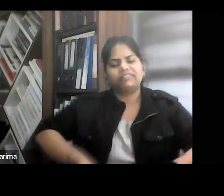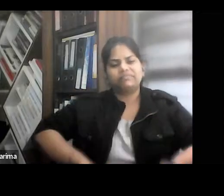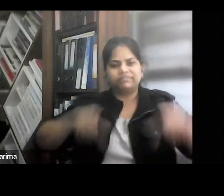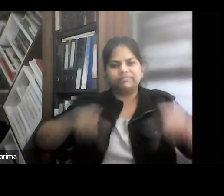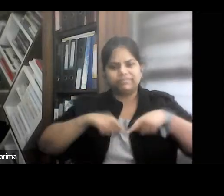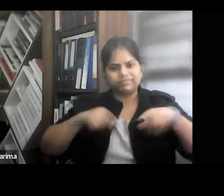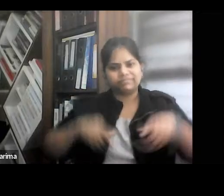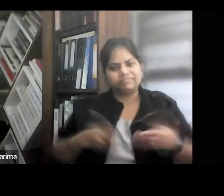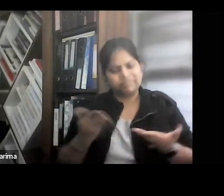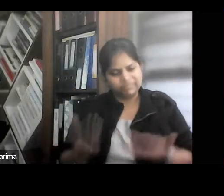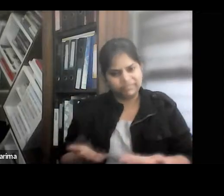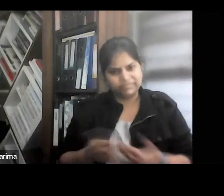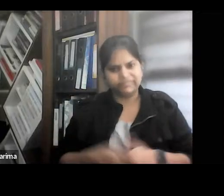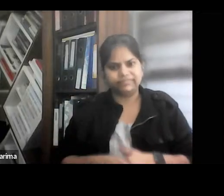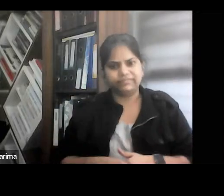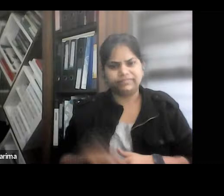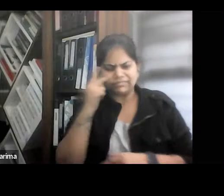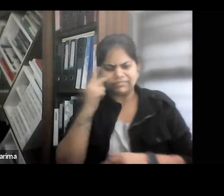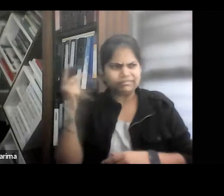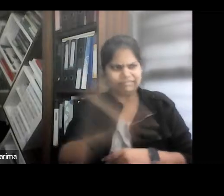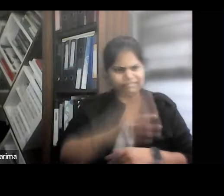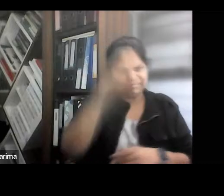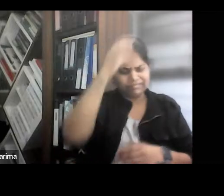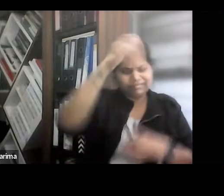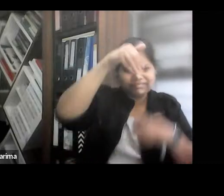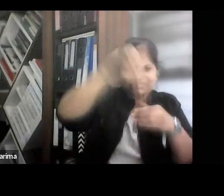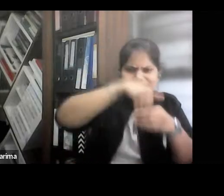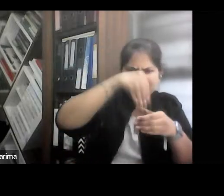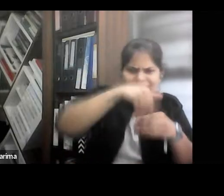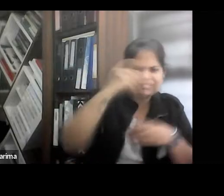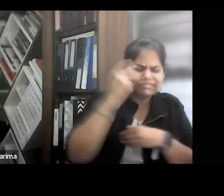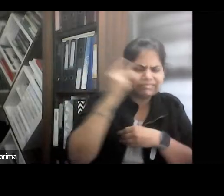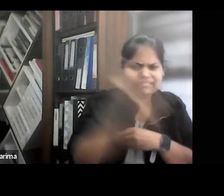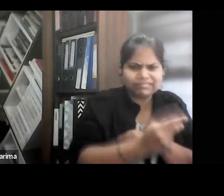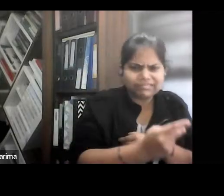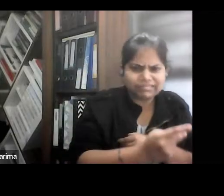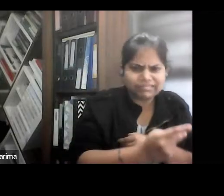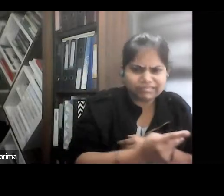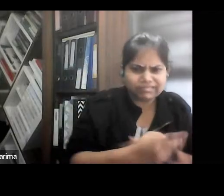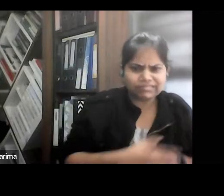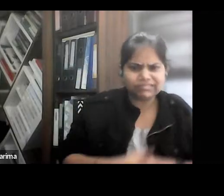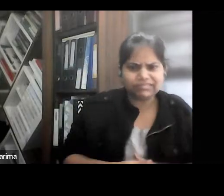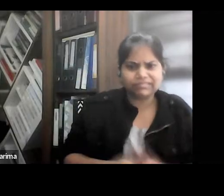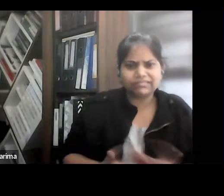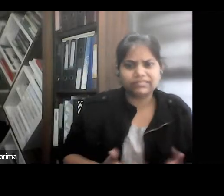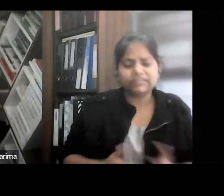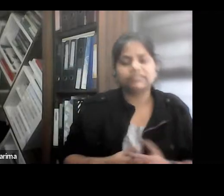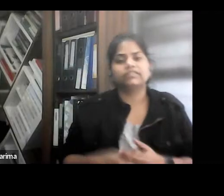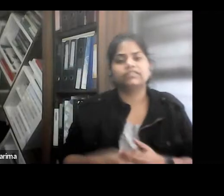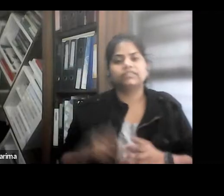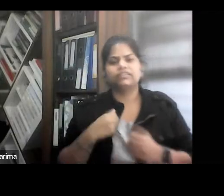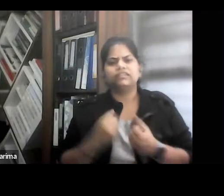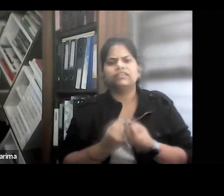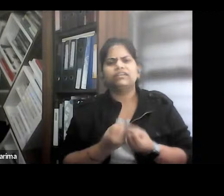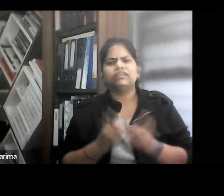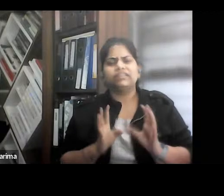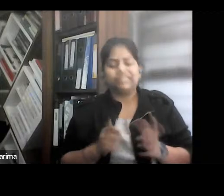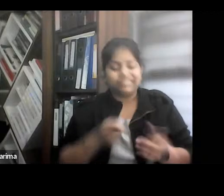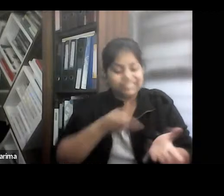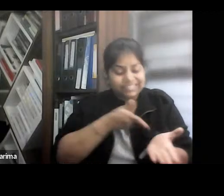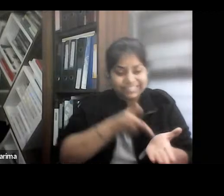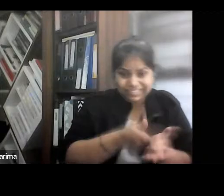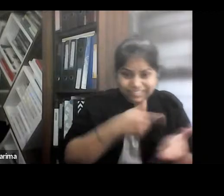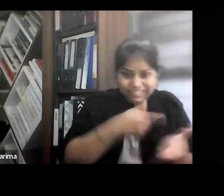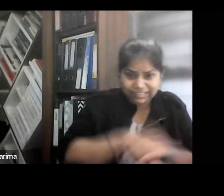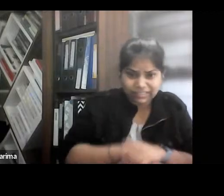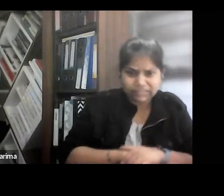Seen in this context, with the rise and emergence of a distinct field of critical